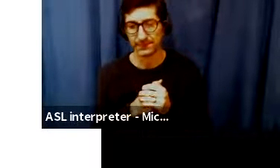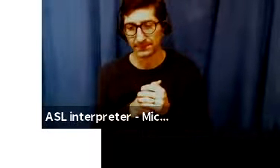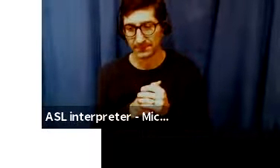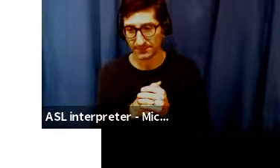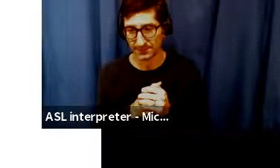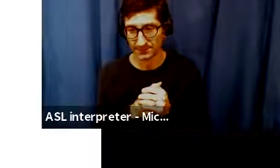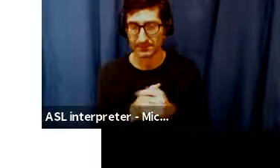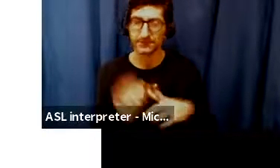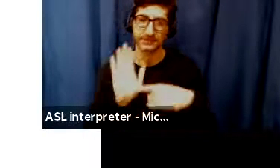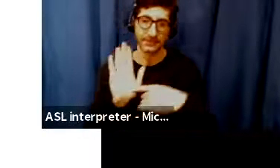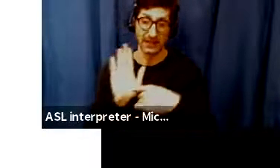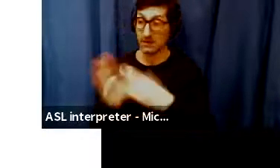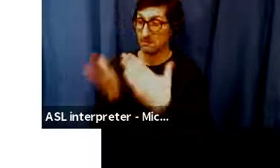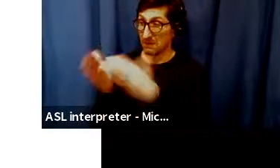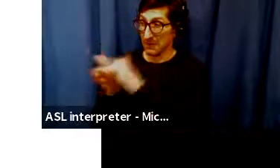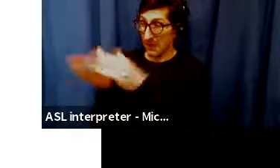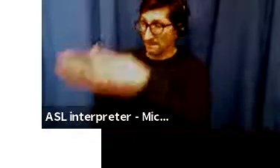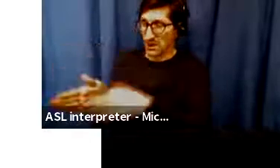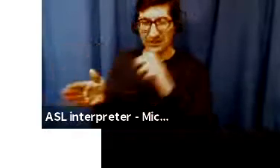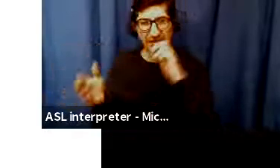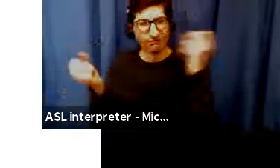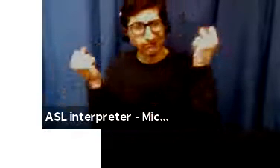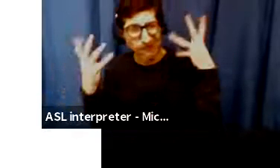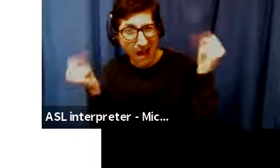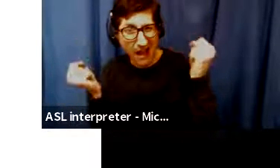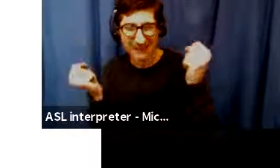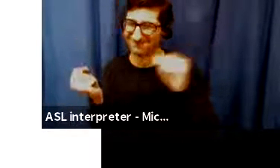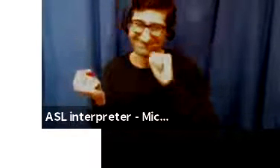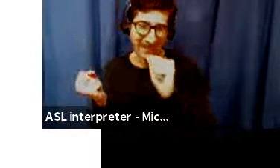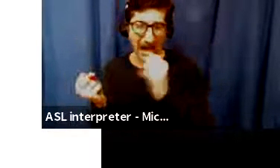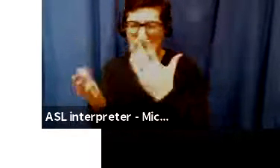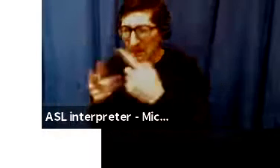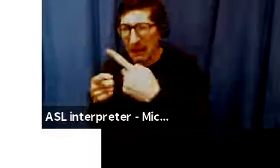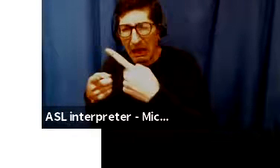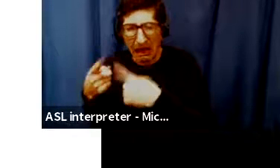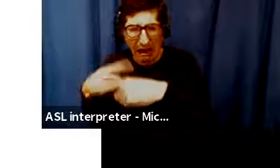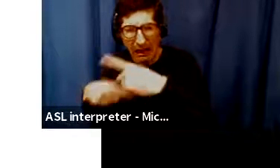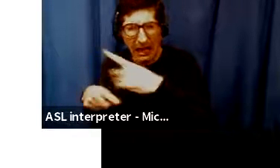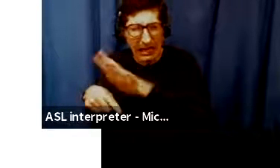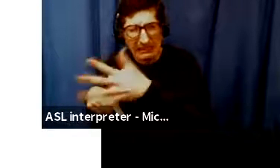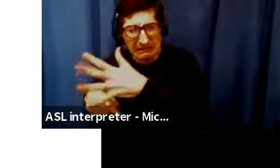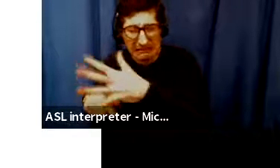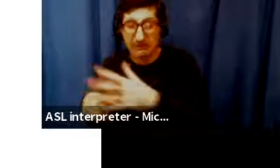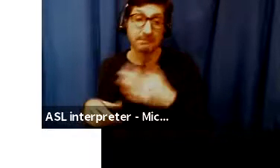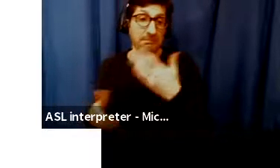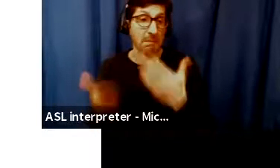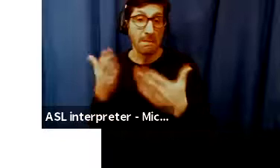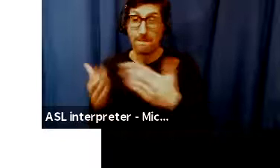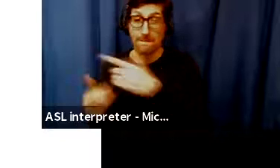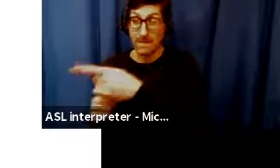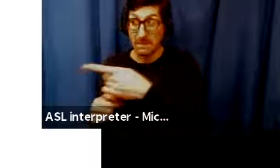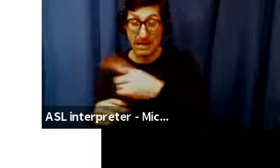the companion may not be fluent in sign language. They may not be able to communicate bad